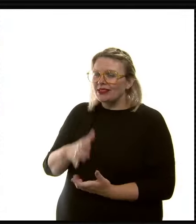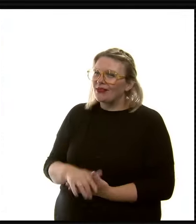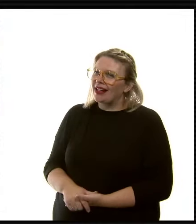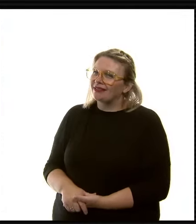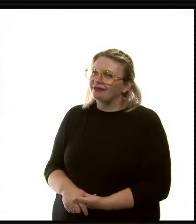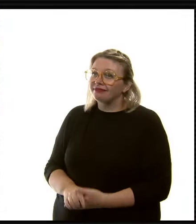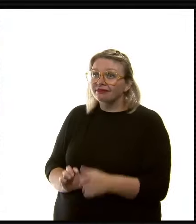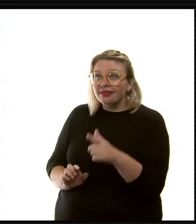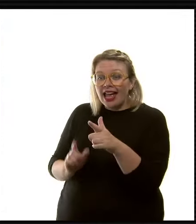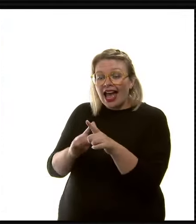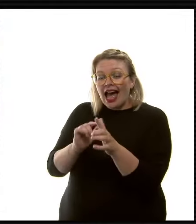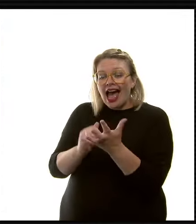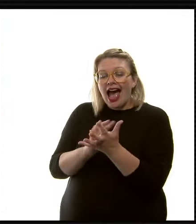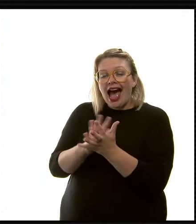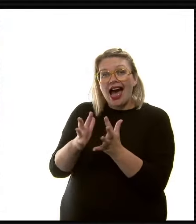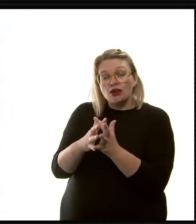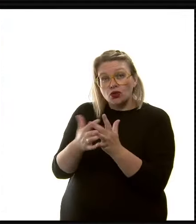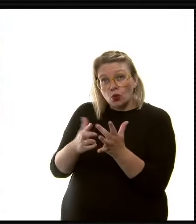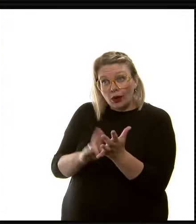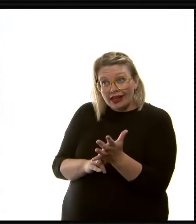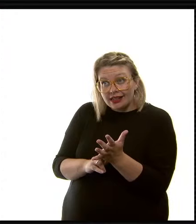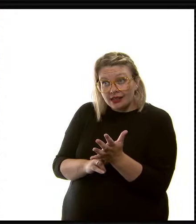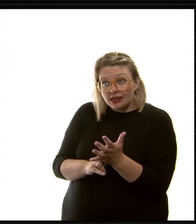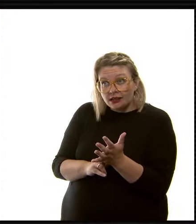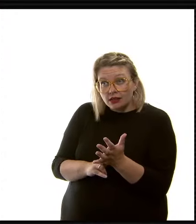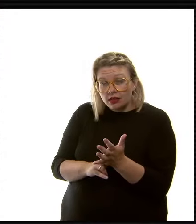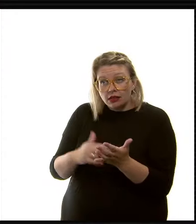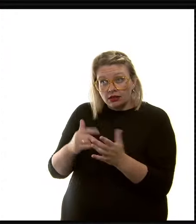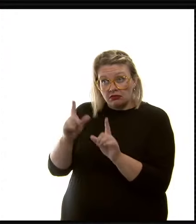And Ashwin, do you always travel with this level of